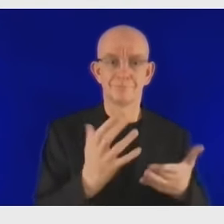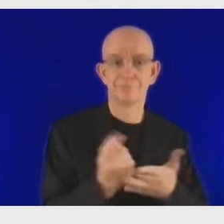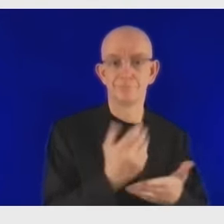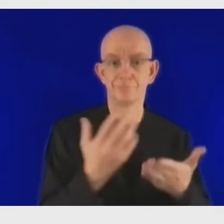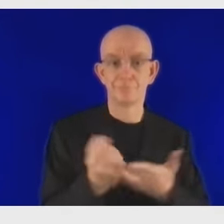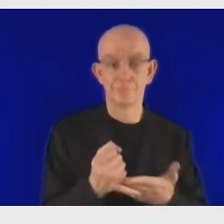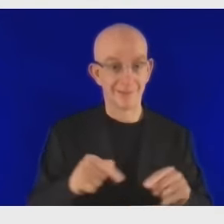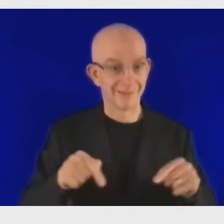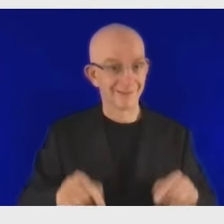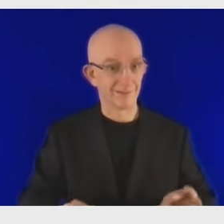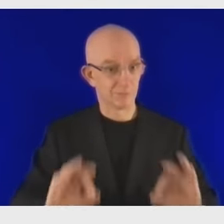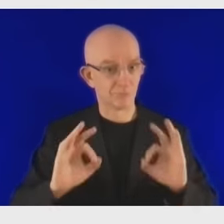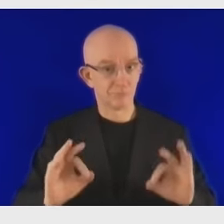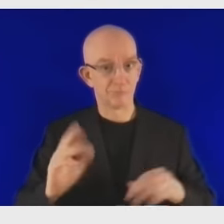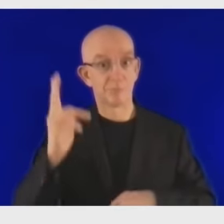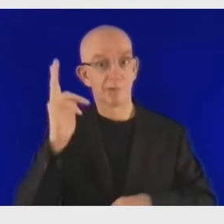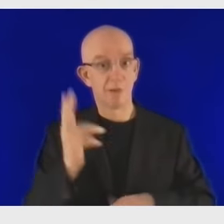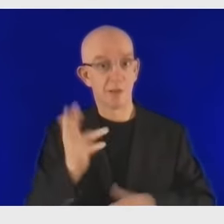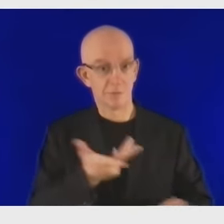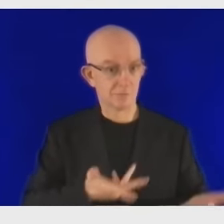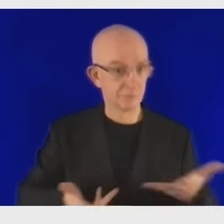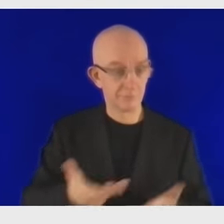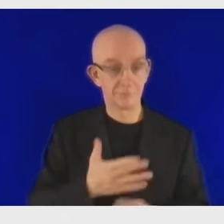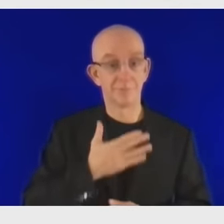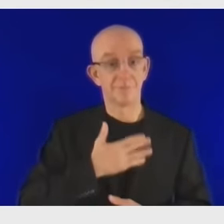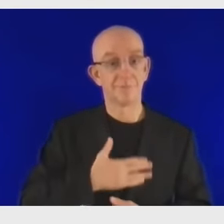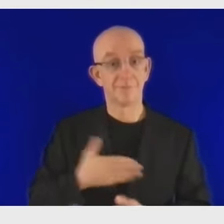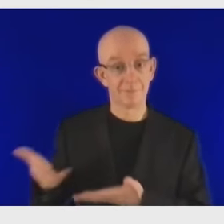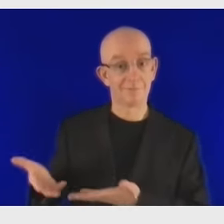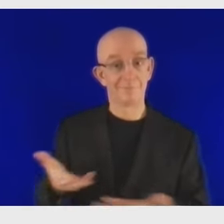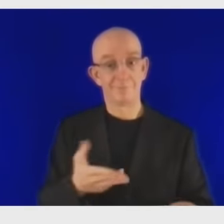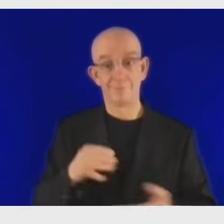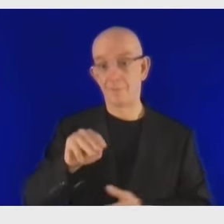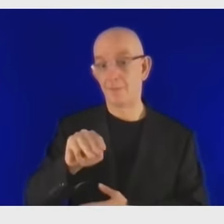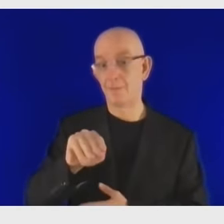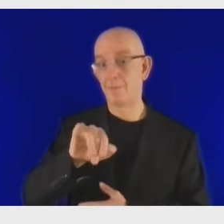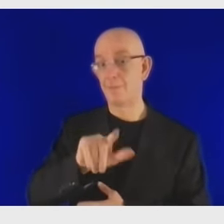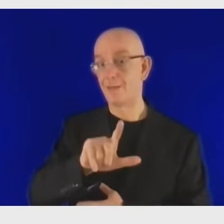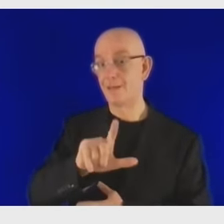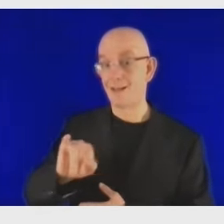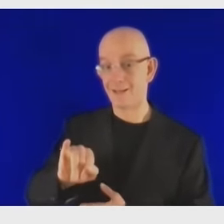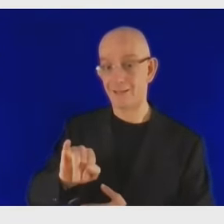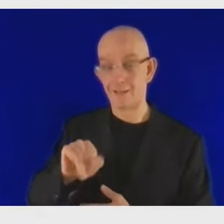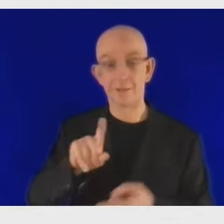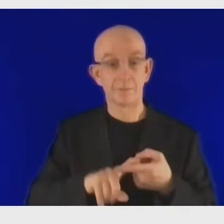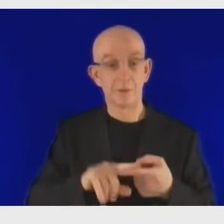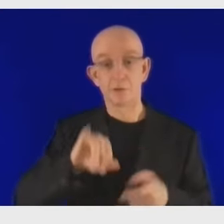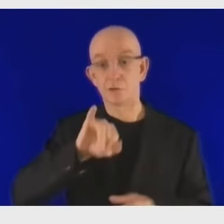to the virtual podium to really begin this conversation, and we'll start with climate financing.